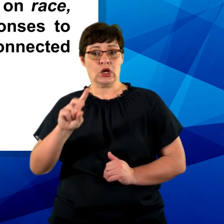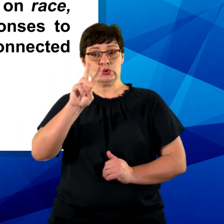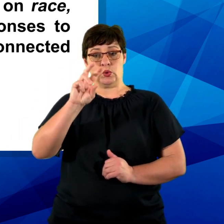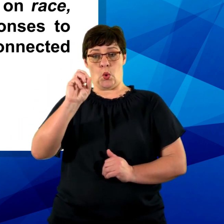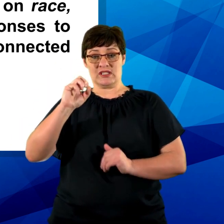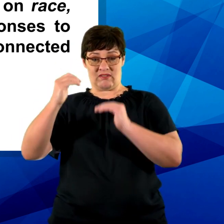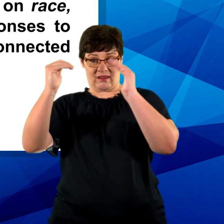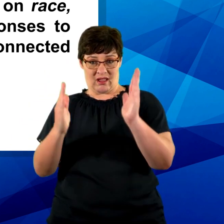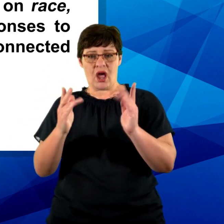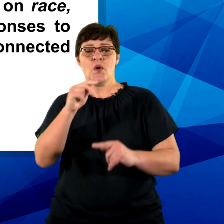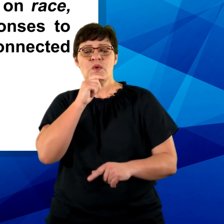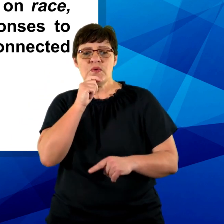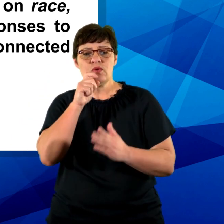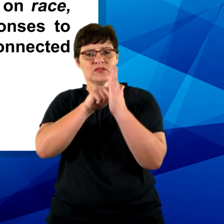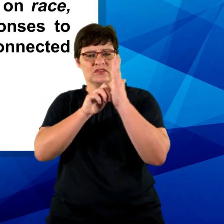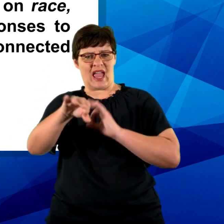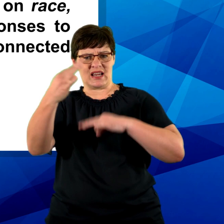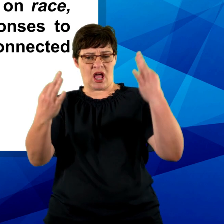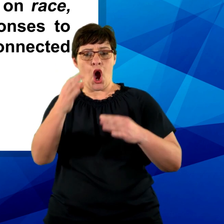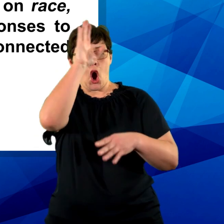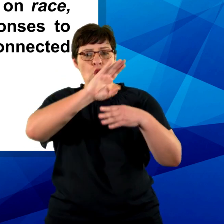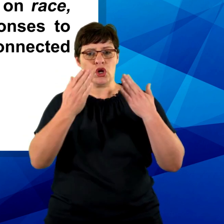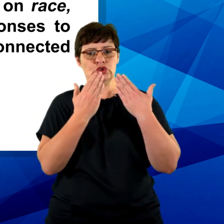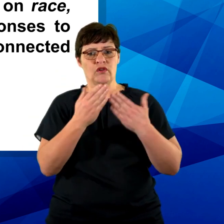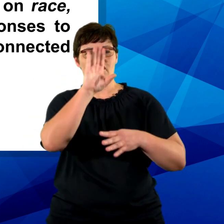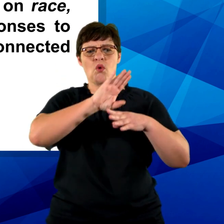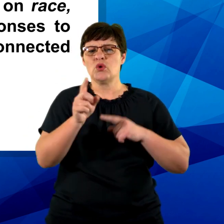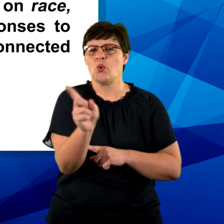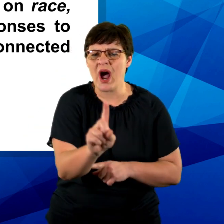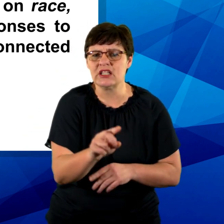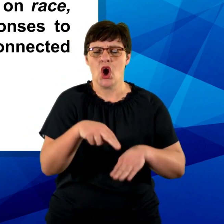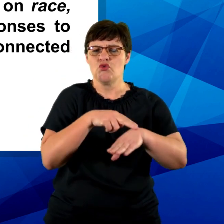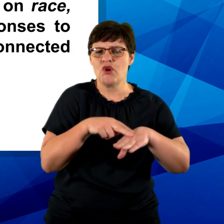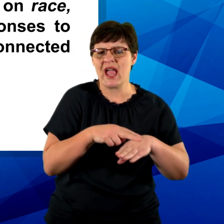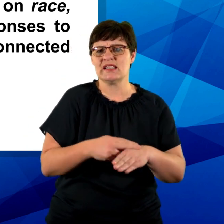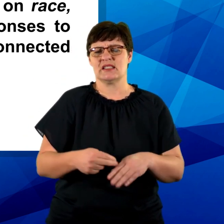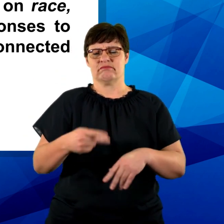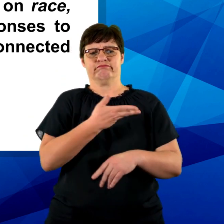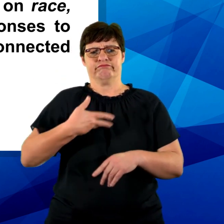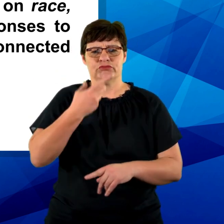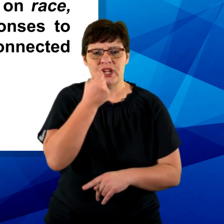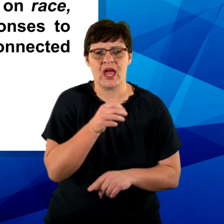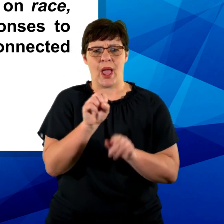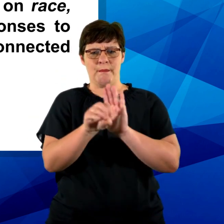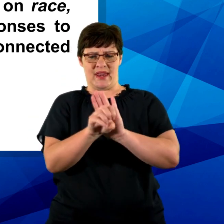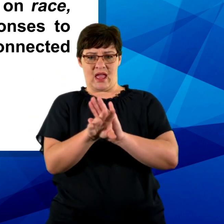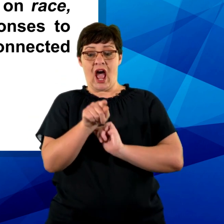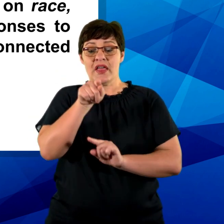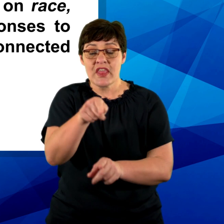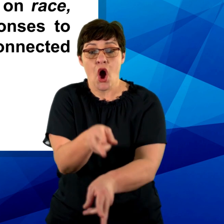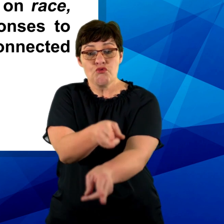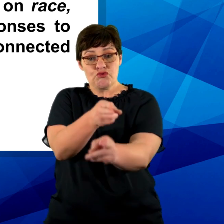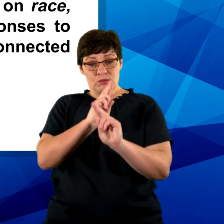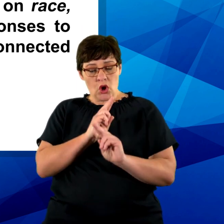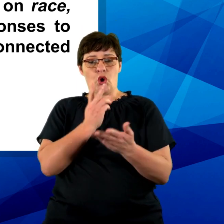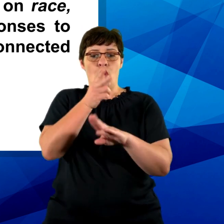discourse analysis to study college students' responses to a course on race, gender, and media, and found students' responses